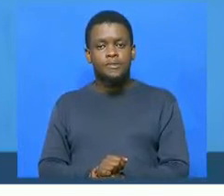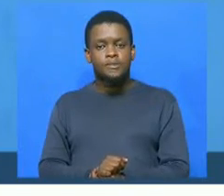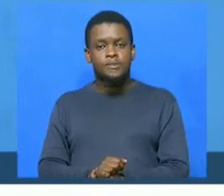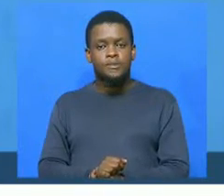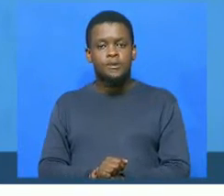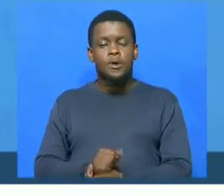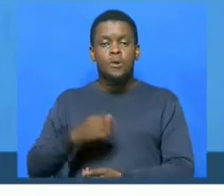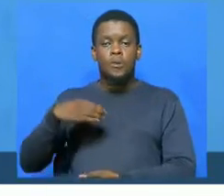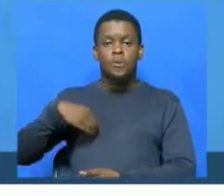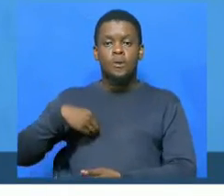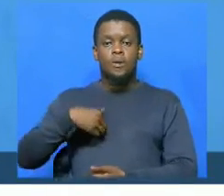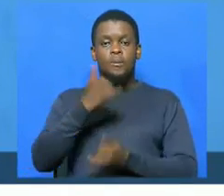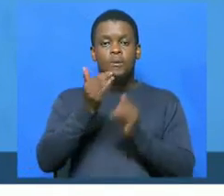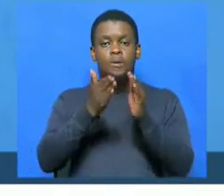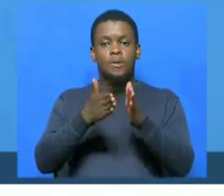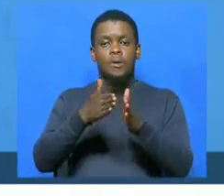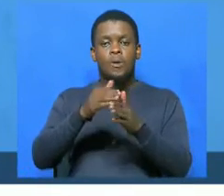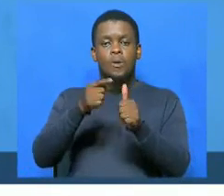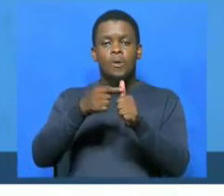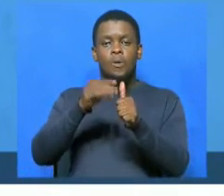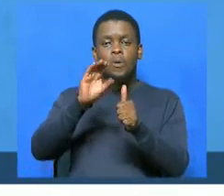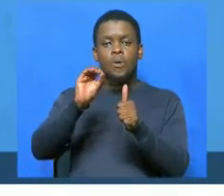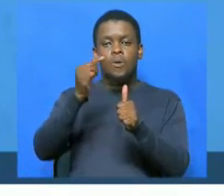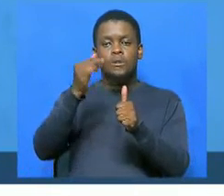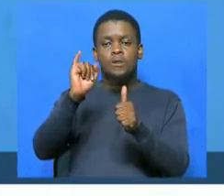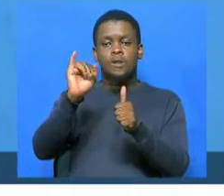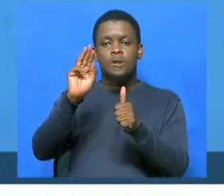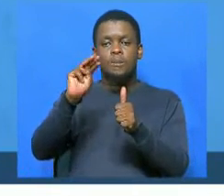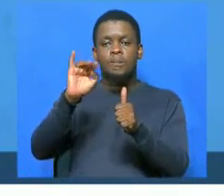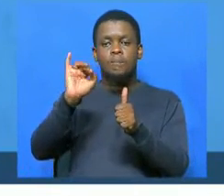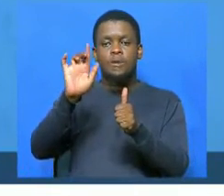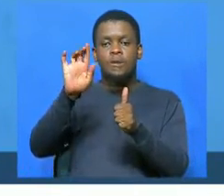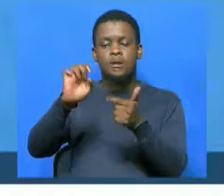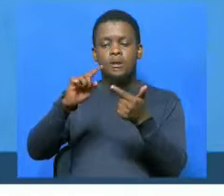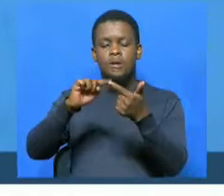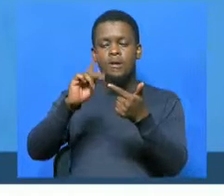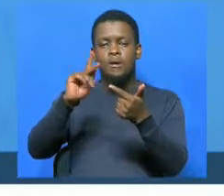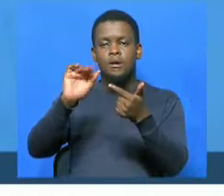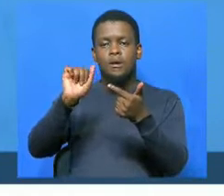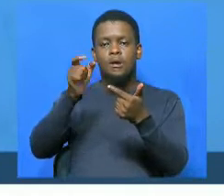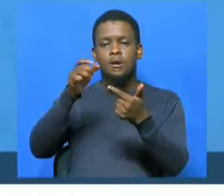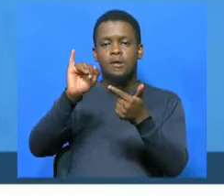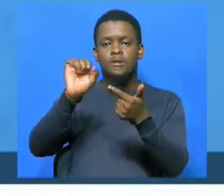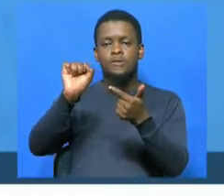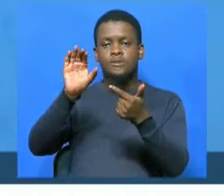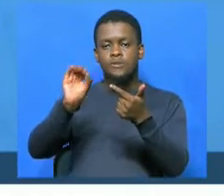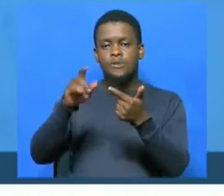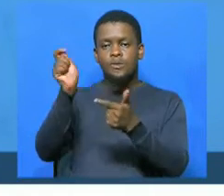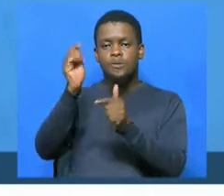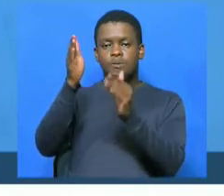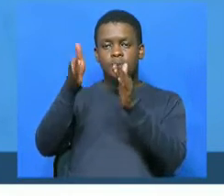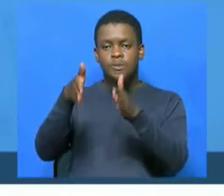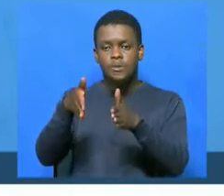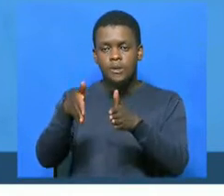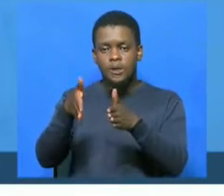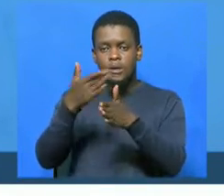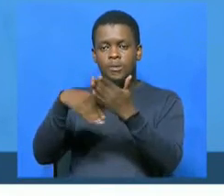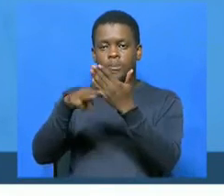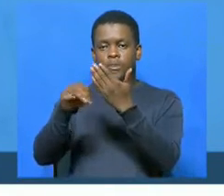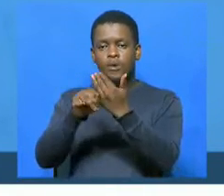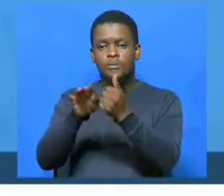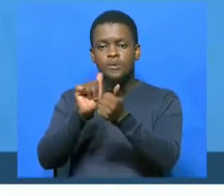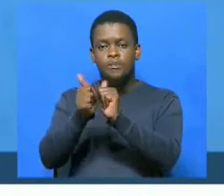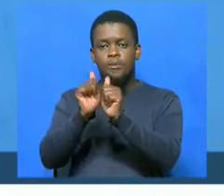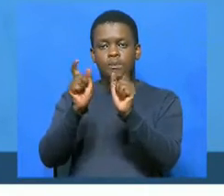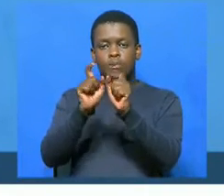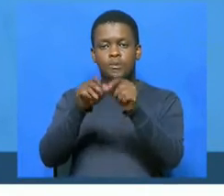Women candidate Master Maya Utimile and Naubakwe Kagiso are the winners of the 2025 Rababona High Youth Chess Championship, which